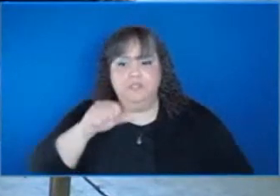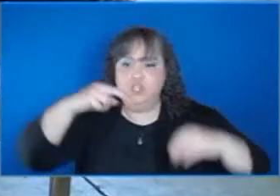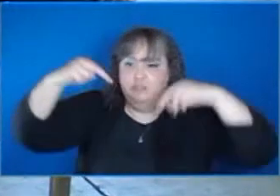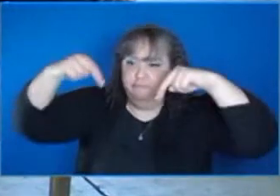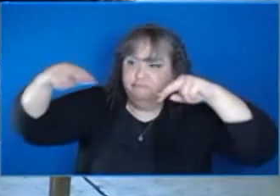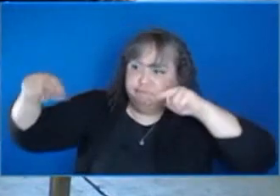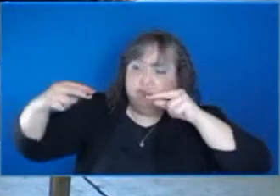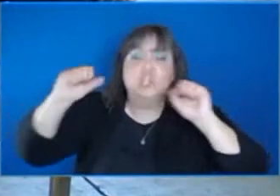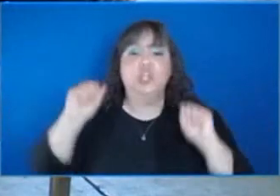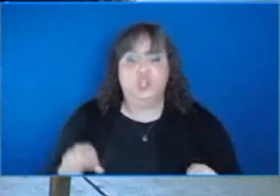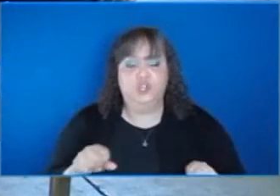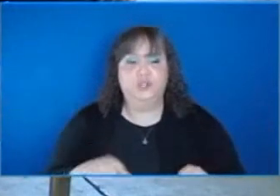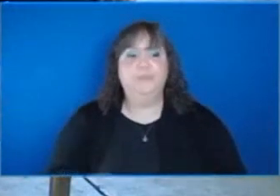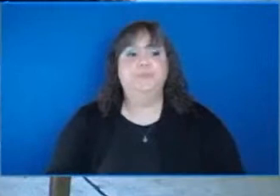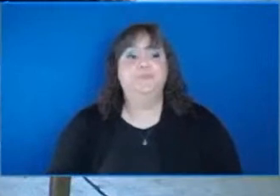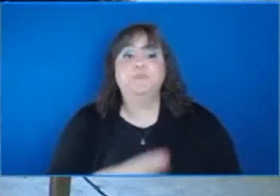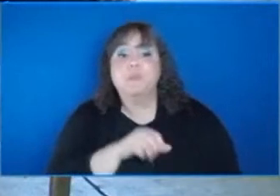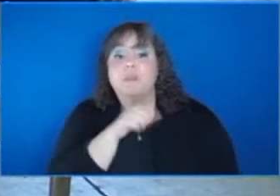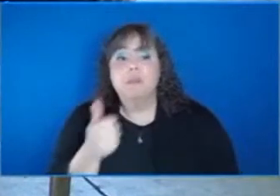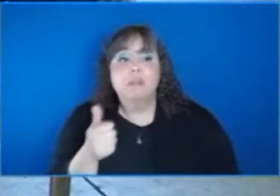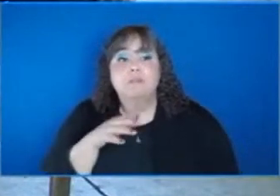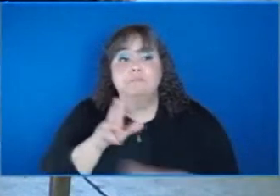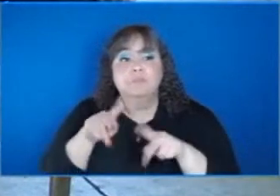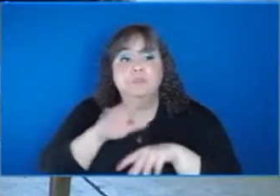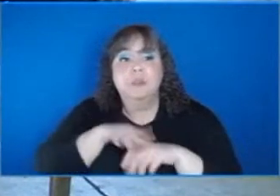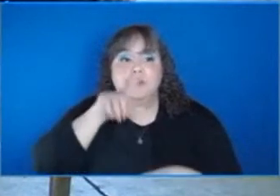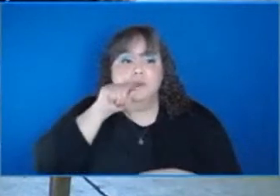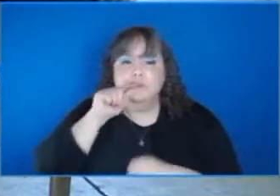long ago did you identify the target asteroid?